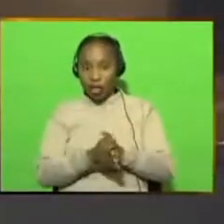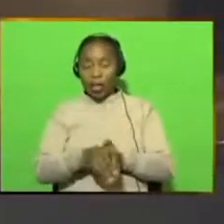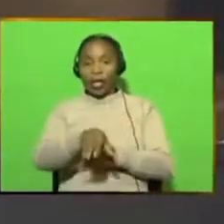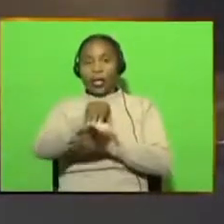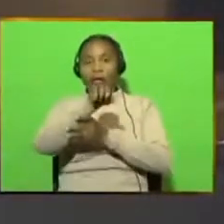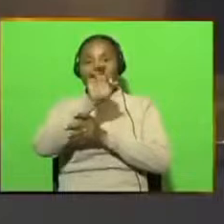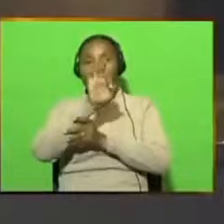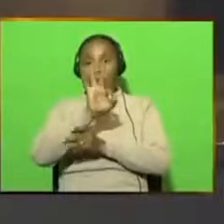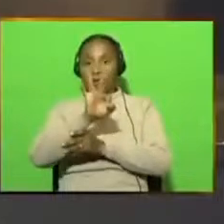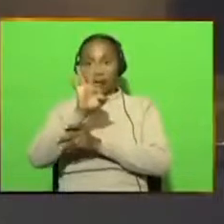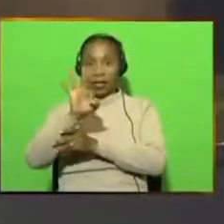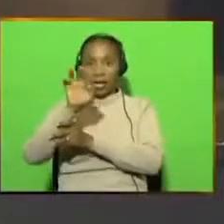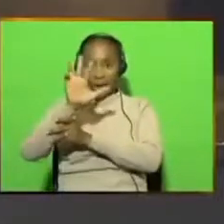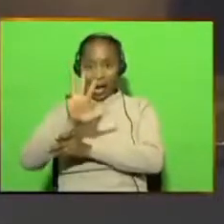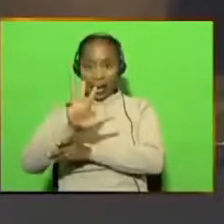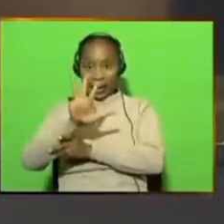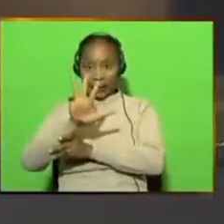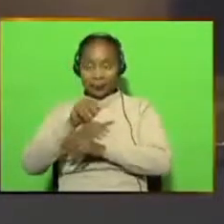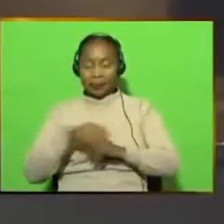339.